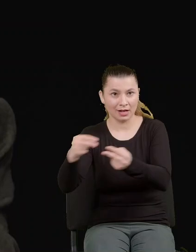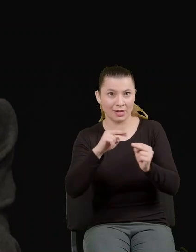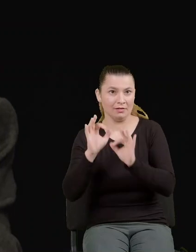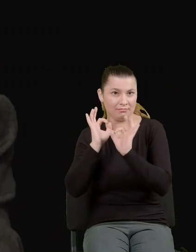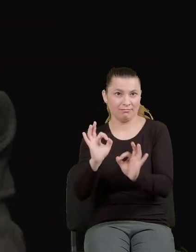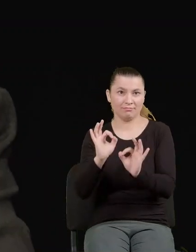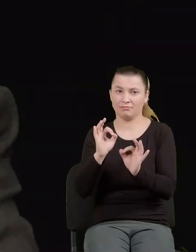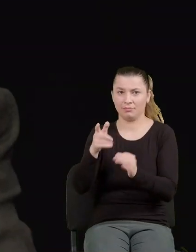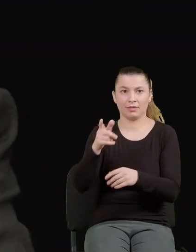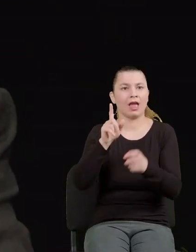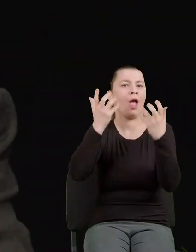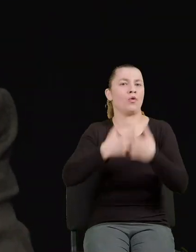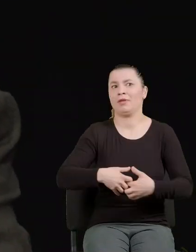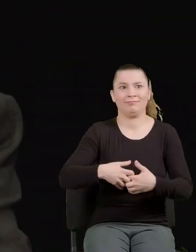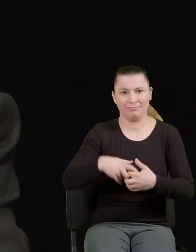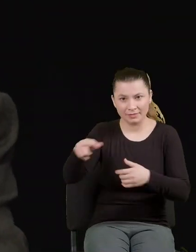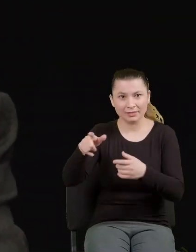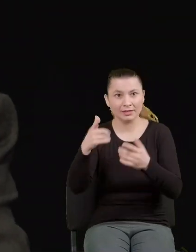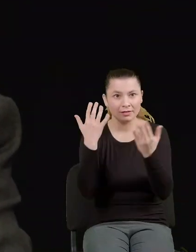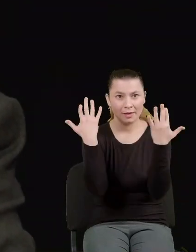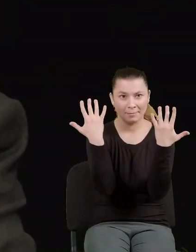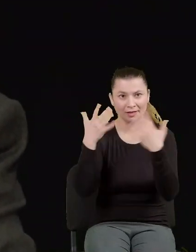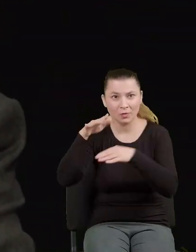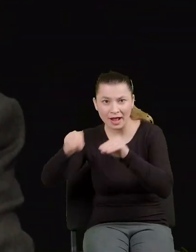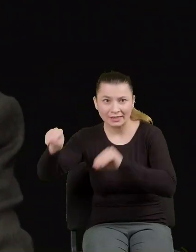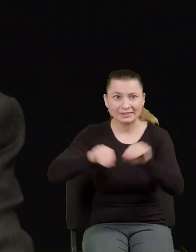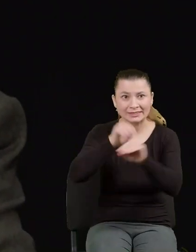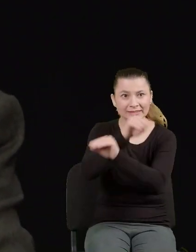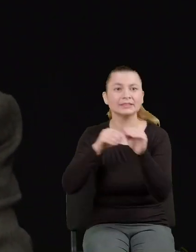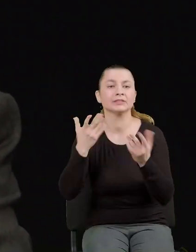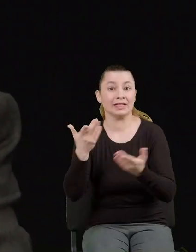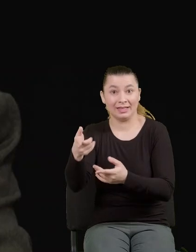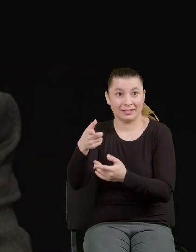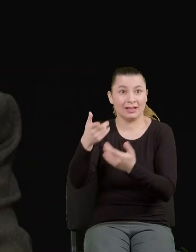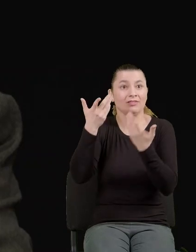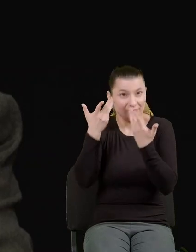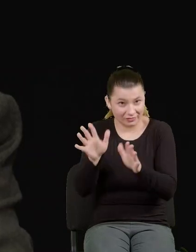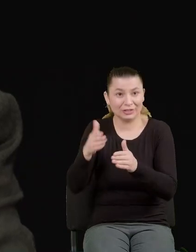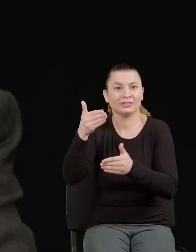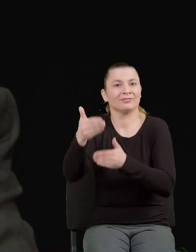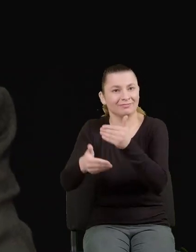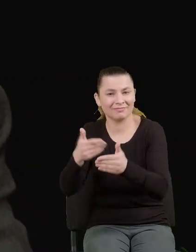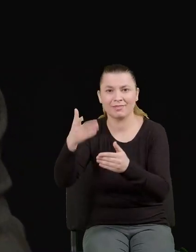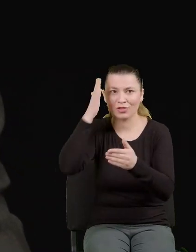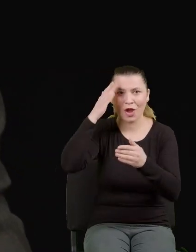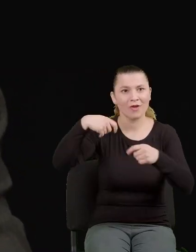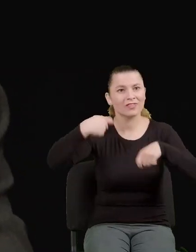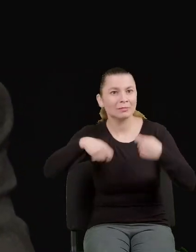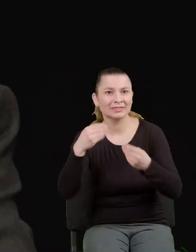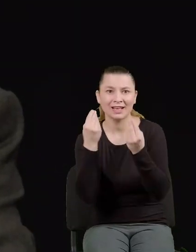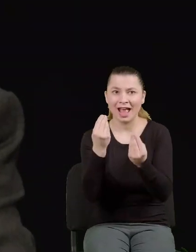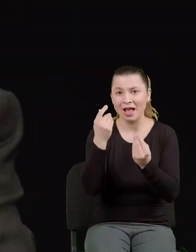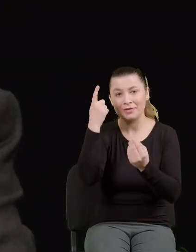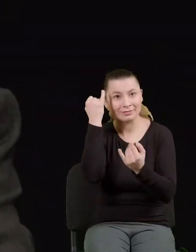redundancy as well. What are the alternatives when something goes out? Do you have a backup for that as well? Even in the simple case